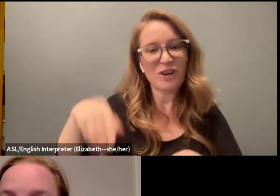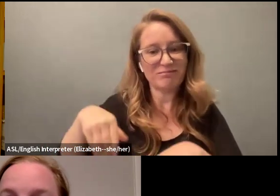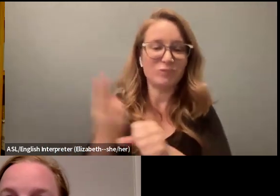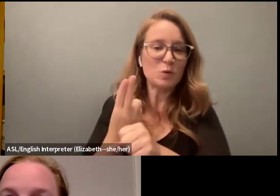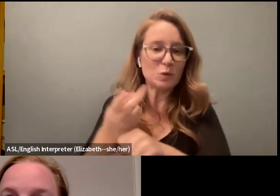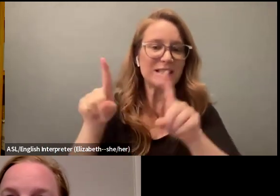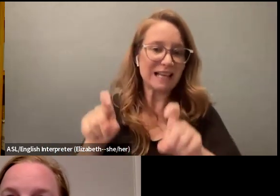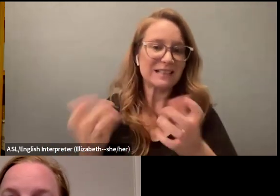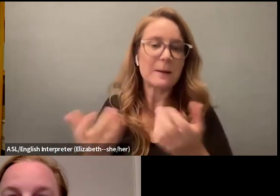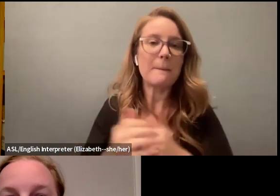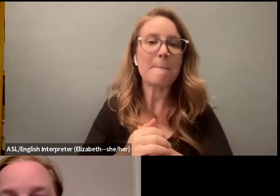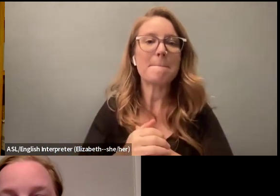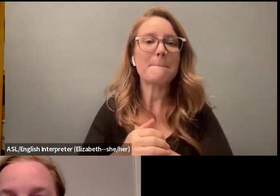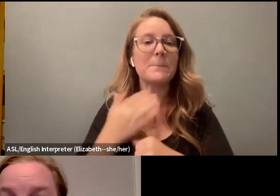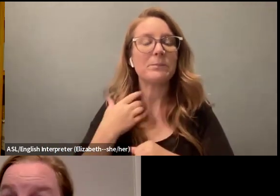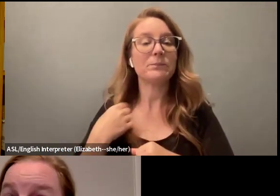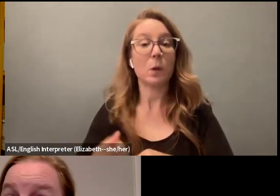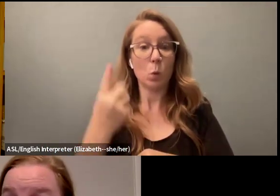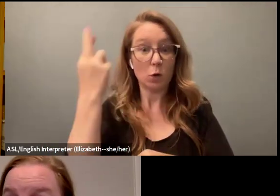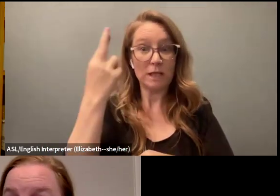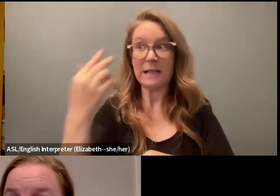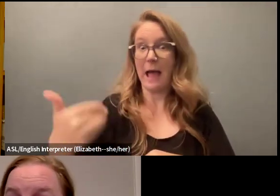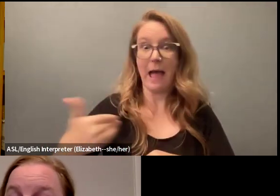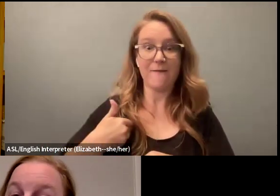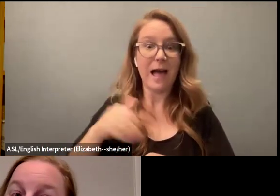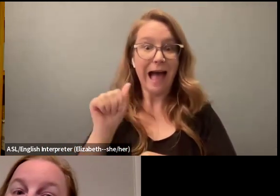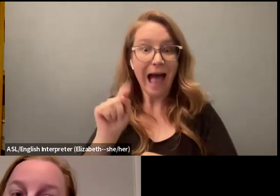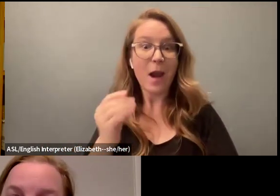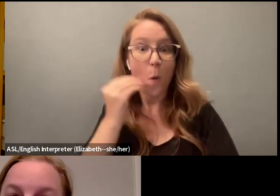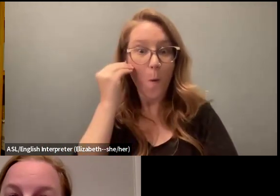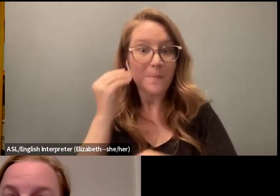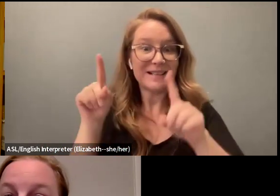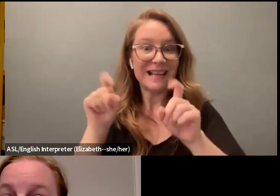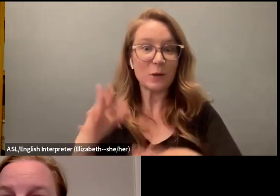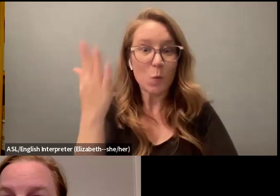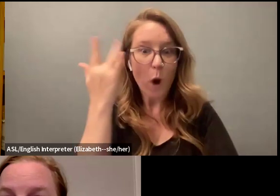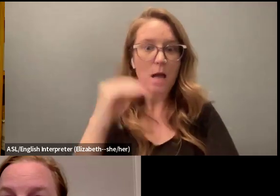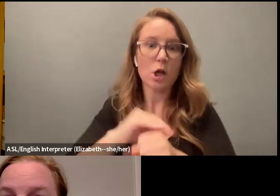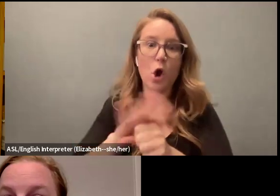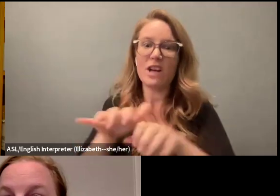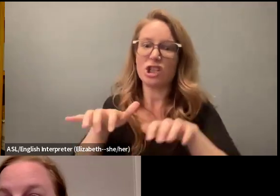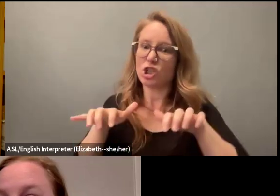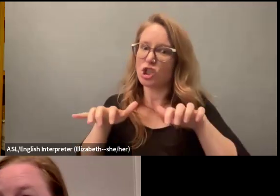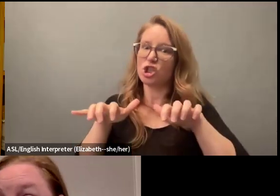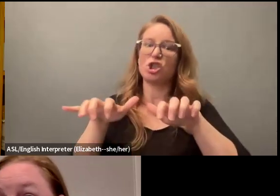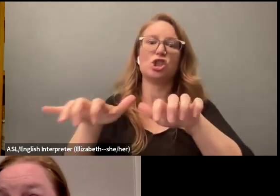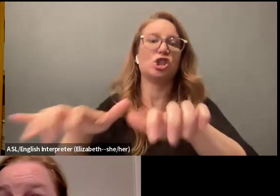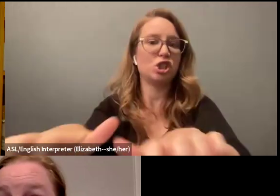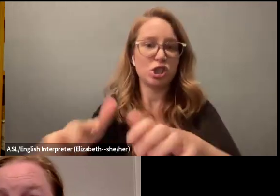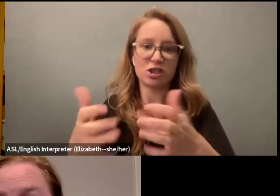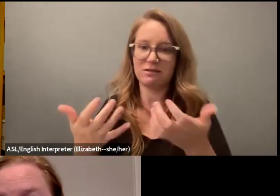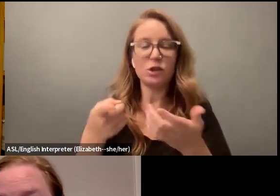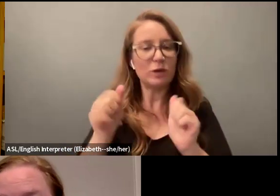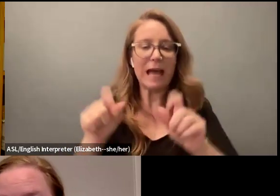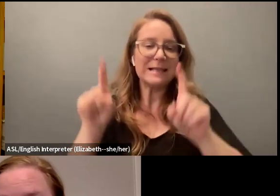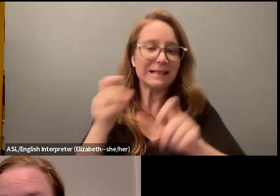And because, so one of the reasons we have the at-home tests is because COVID is so prevalent, you can test